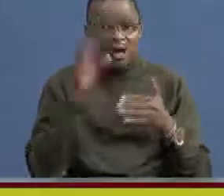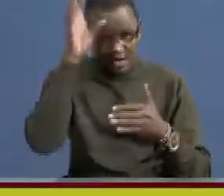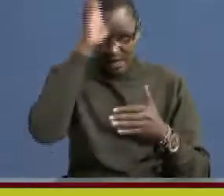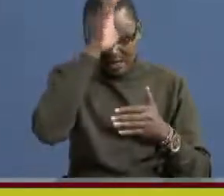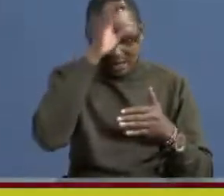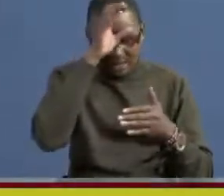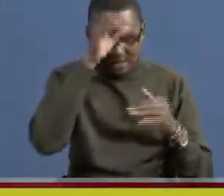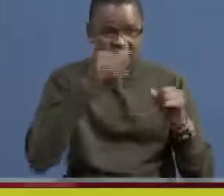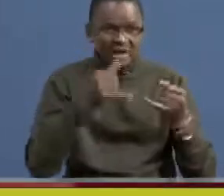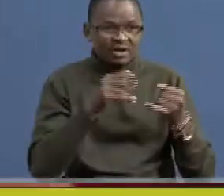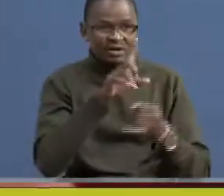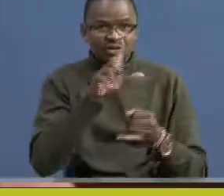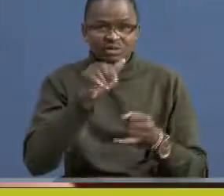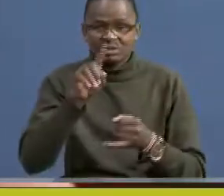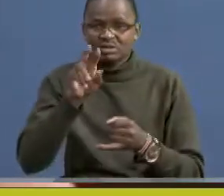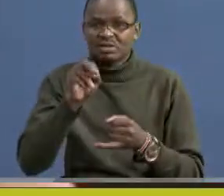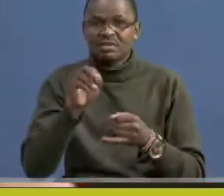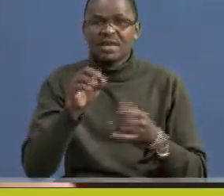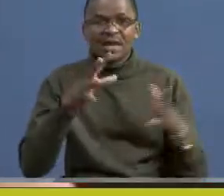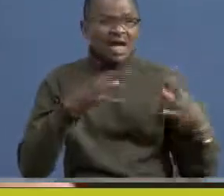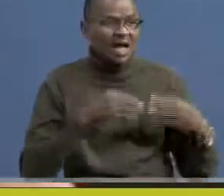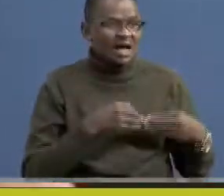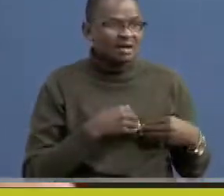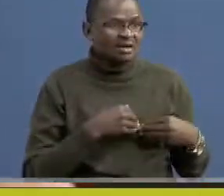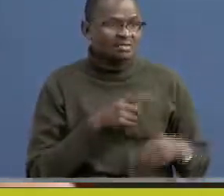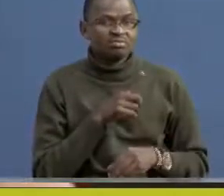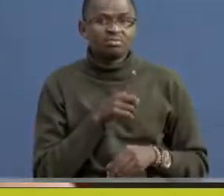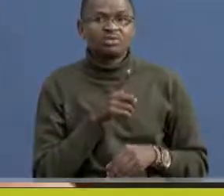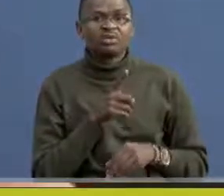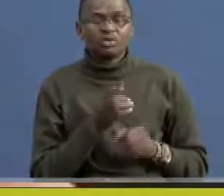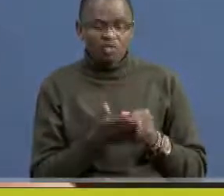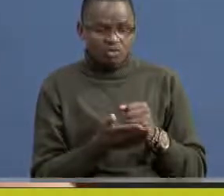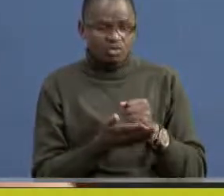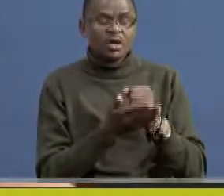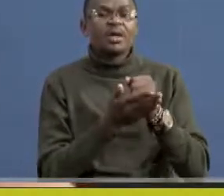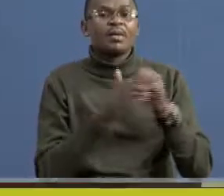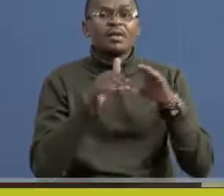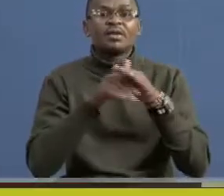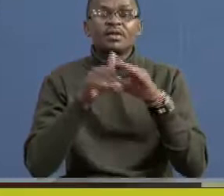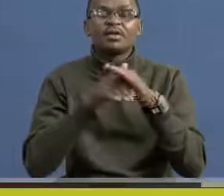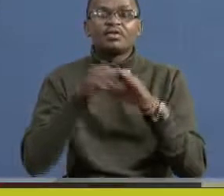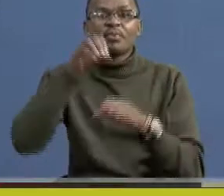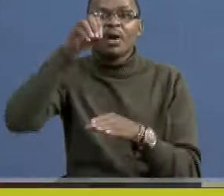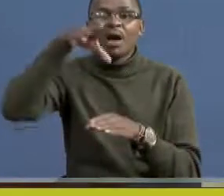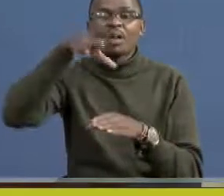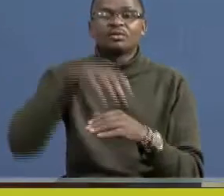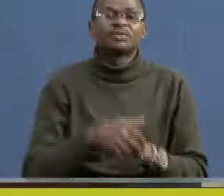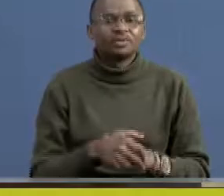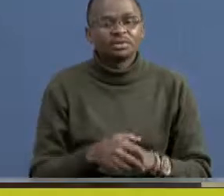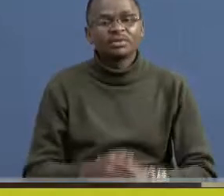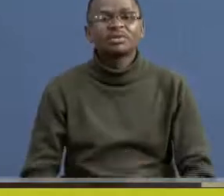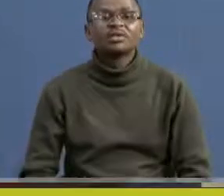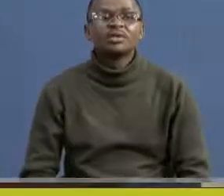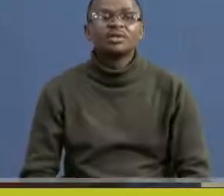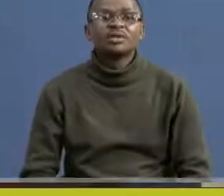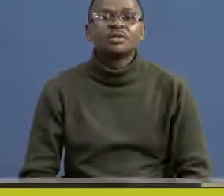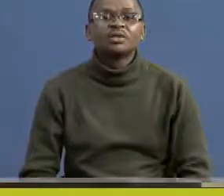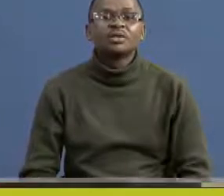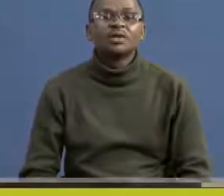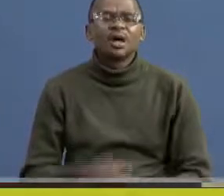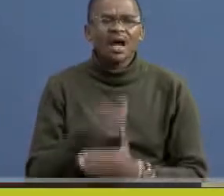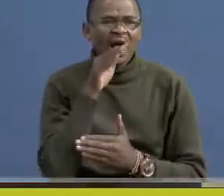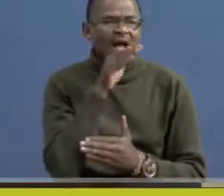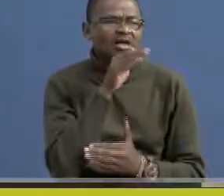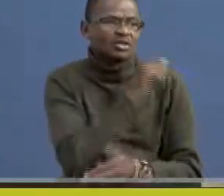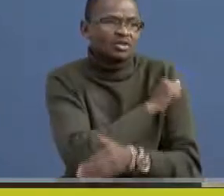Zealand ambazo zimehalilisha au wamo mbioni kuhalilisha sigara zinazotumia umeme. I would urge the relevant